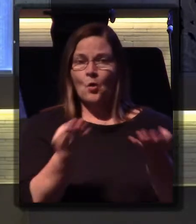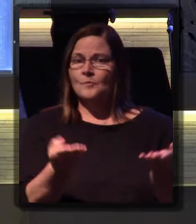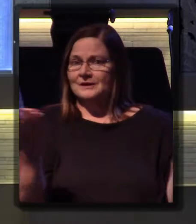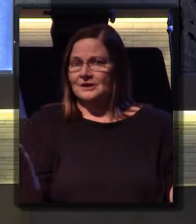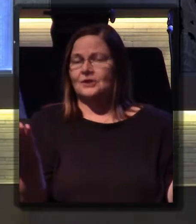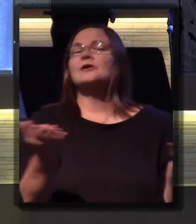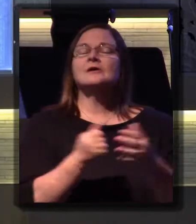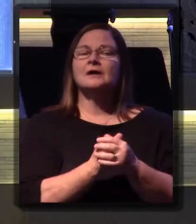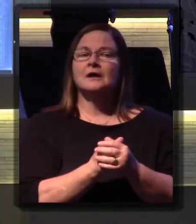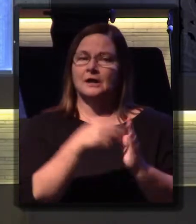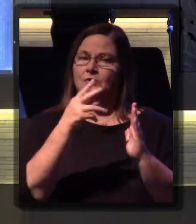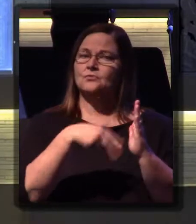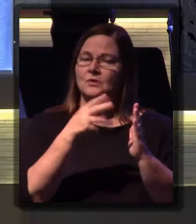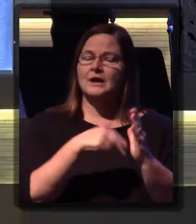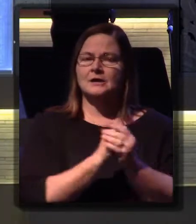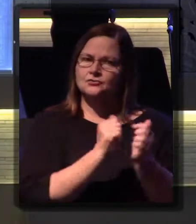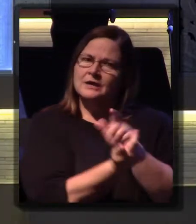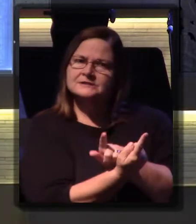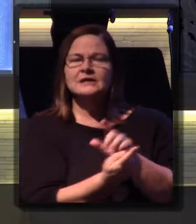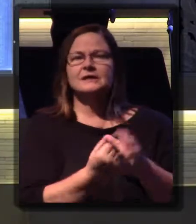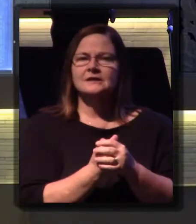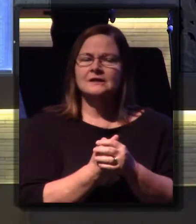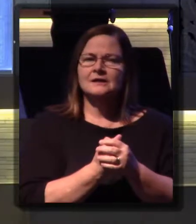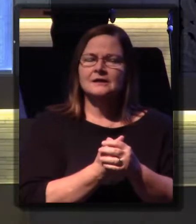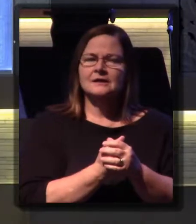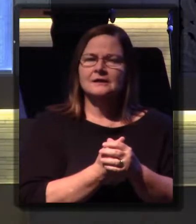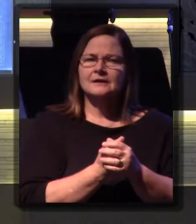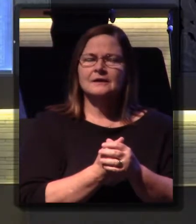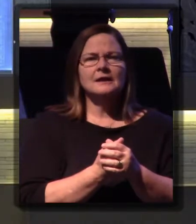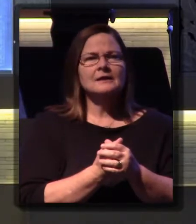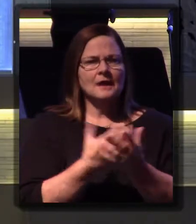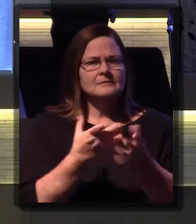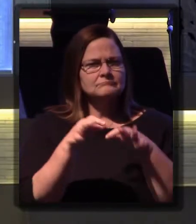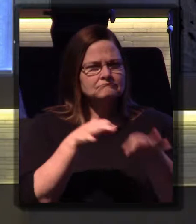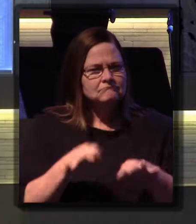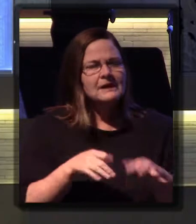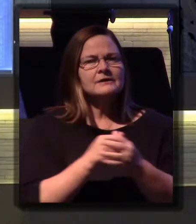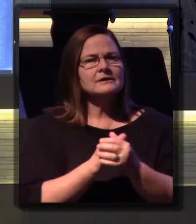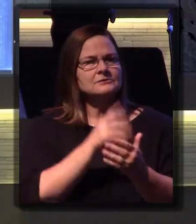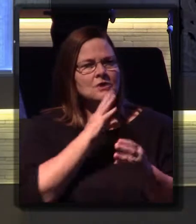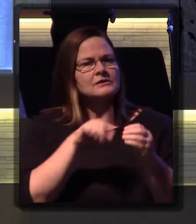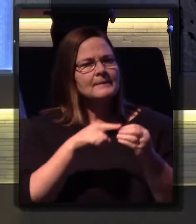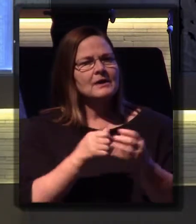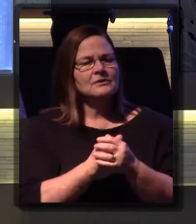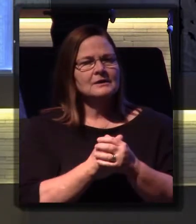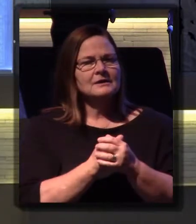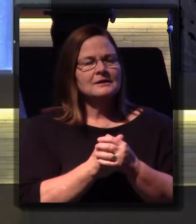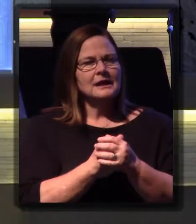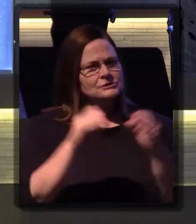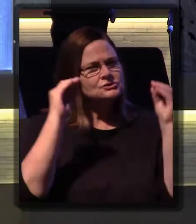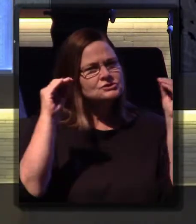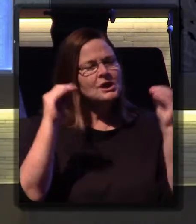to our seminary, which is wonderful, but where it's being opened here at the congregation and read from, translated, given the sense, and